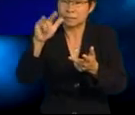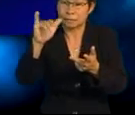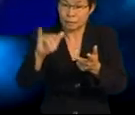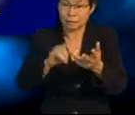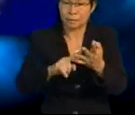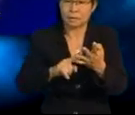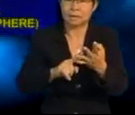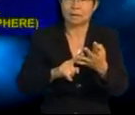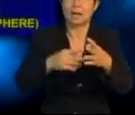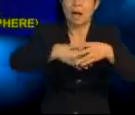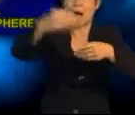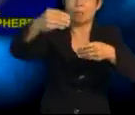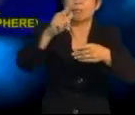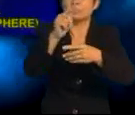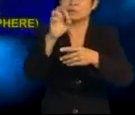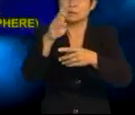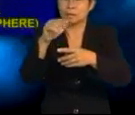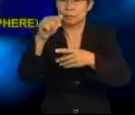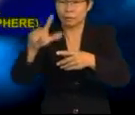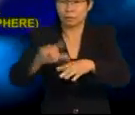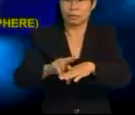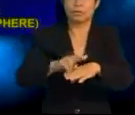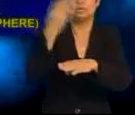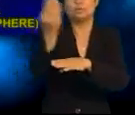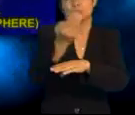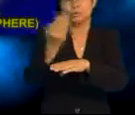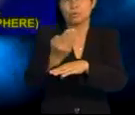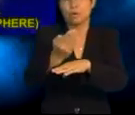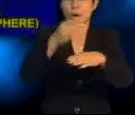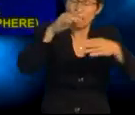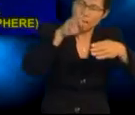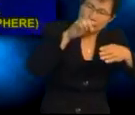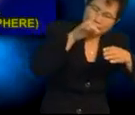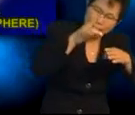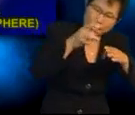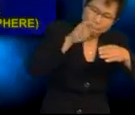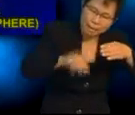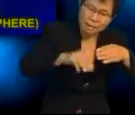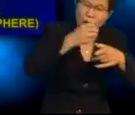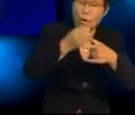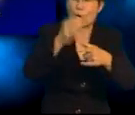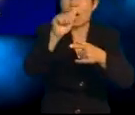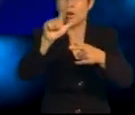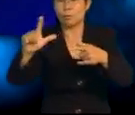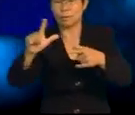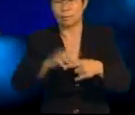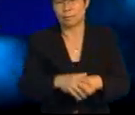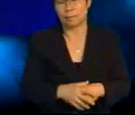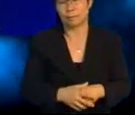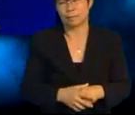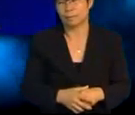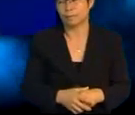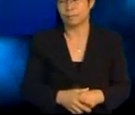and an output terminal, which is usually a metal or aluminum sphere.